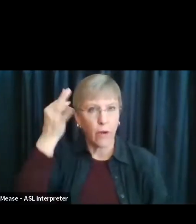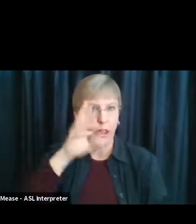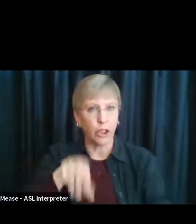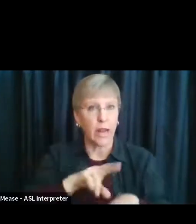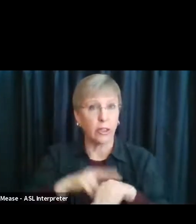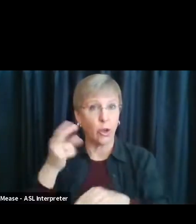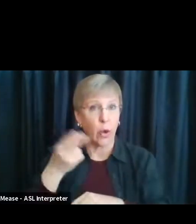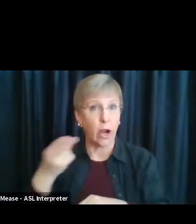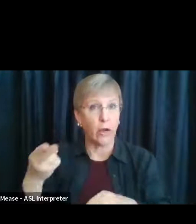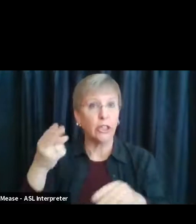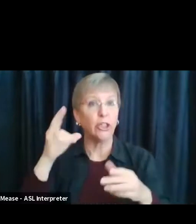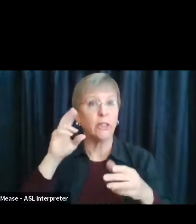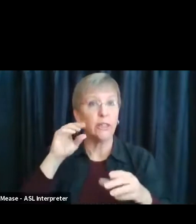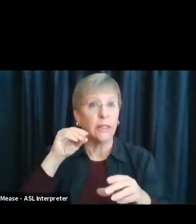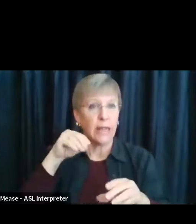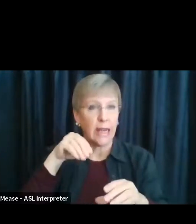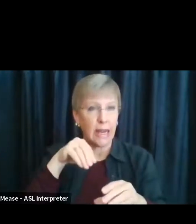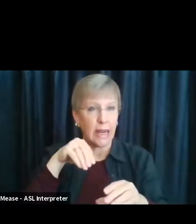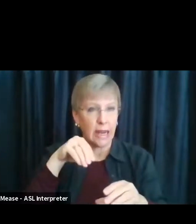heritage is inalienable.